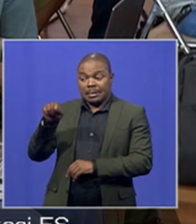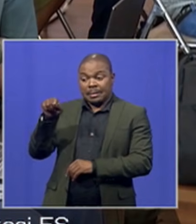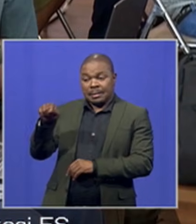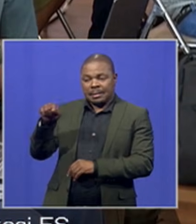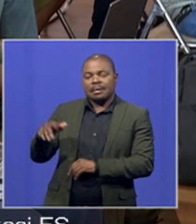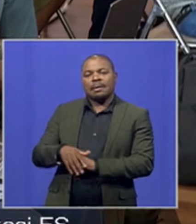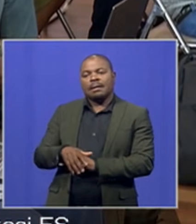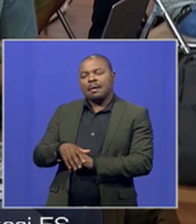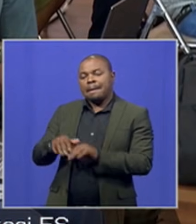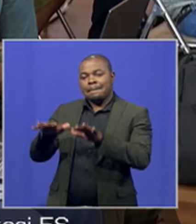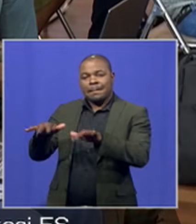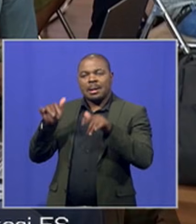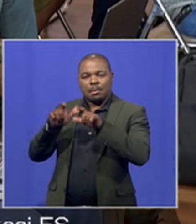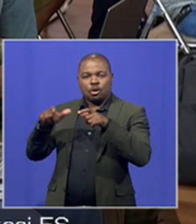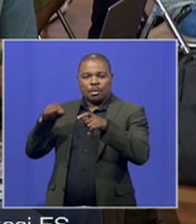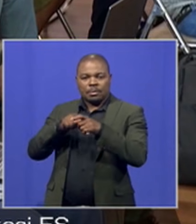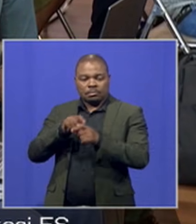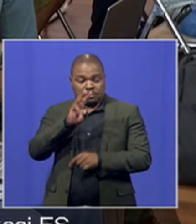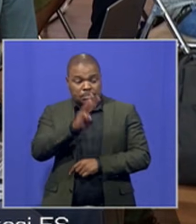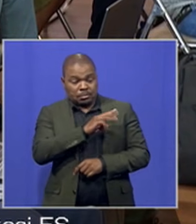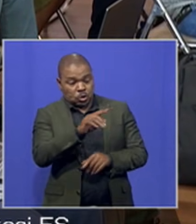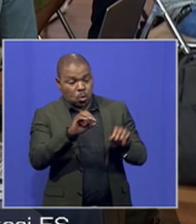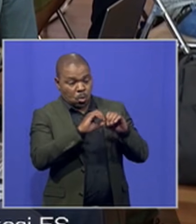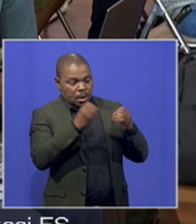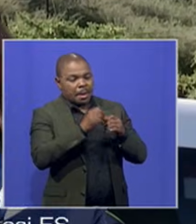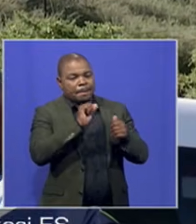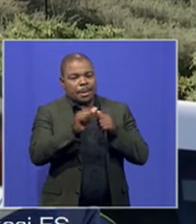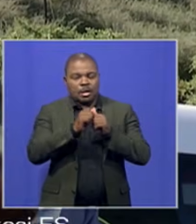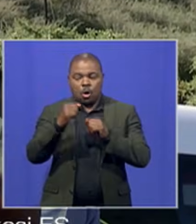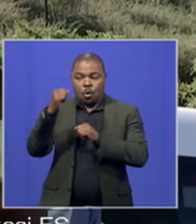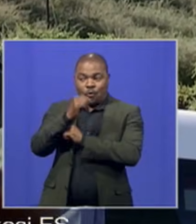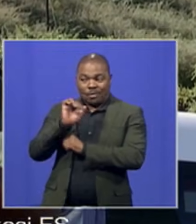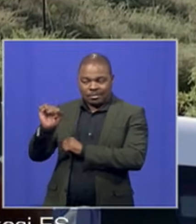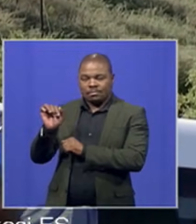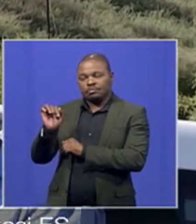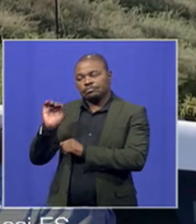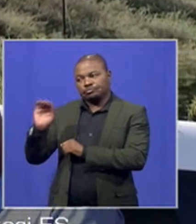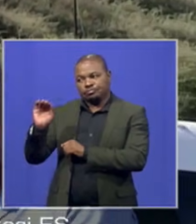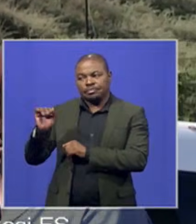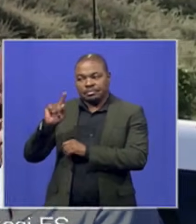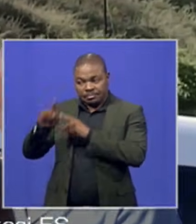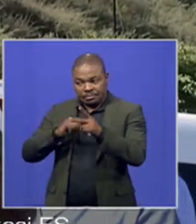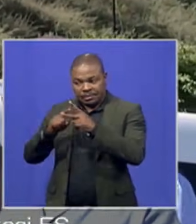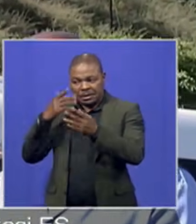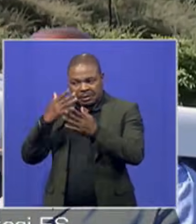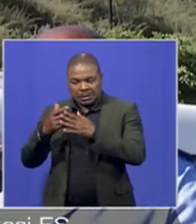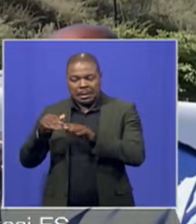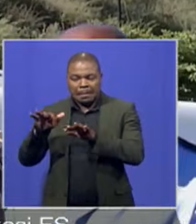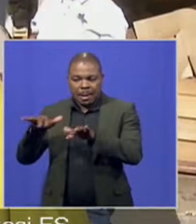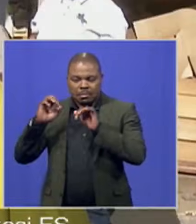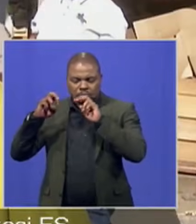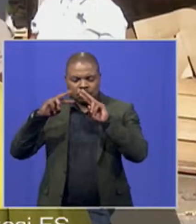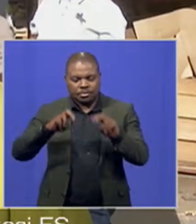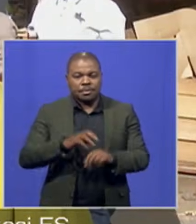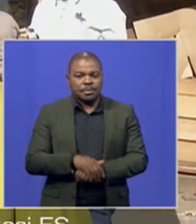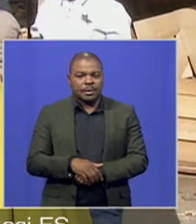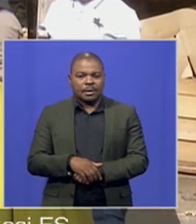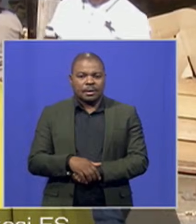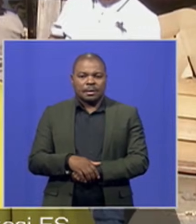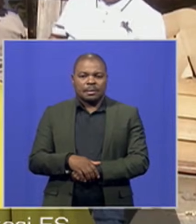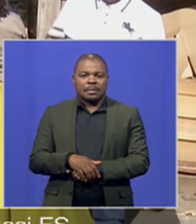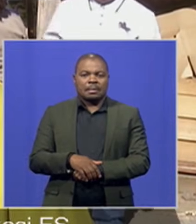setšhaba e gakolotse mokgatlo wa ditekesi go ikgolaganya le ofisi ya yone gore kgang eno e sekasekiwe ke Palamente. Puso e kile